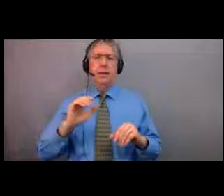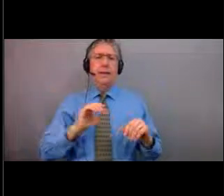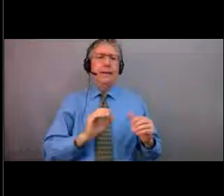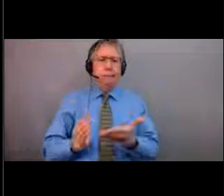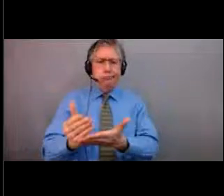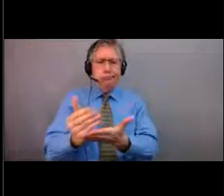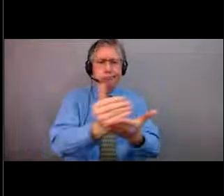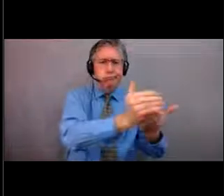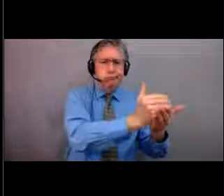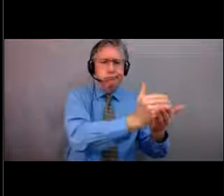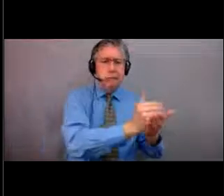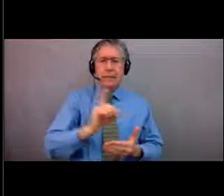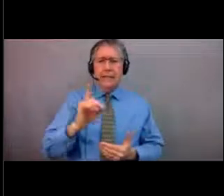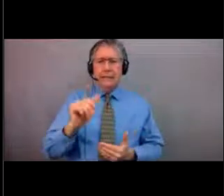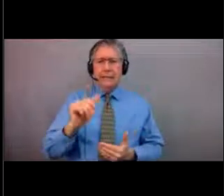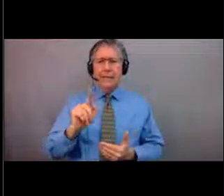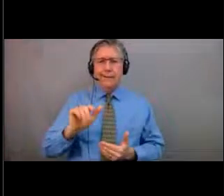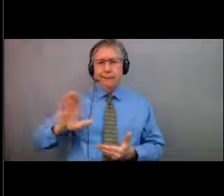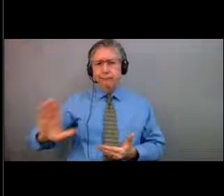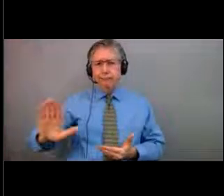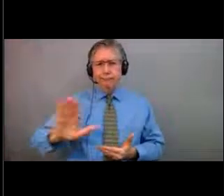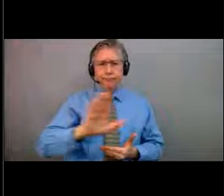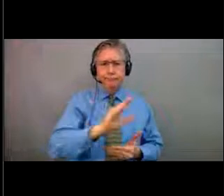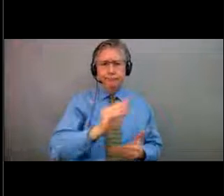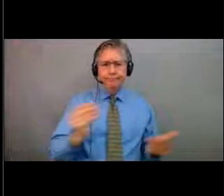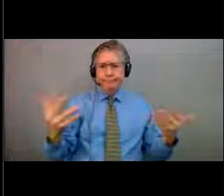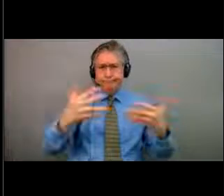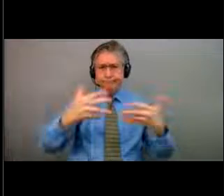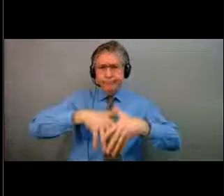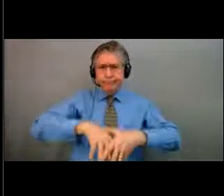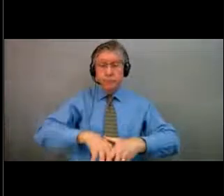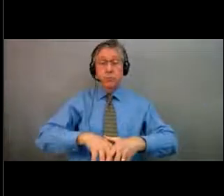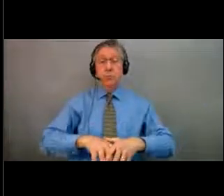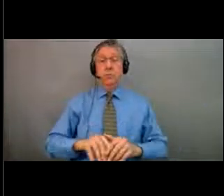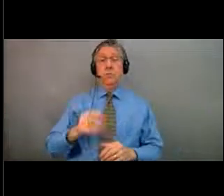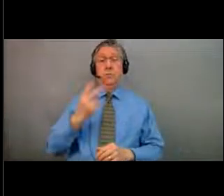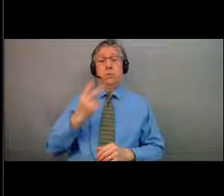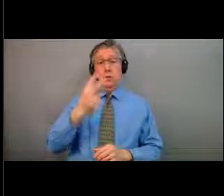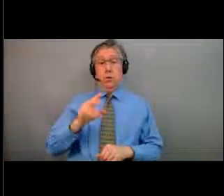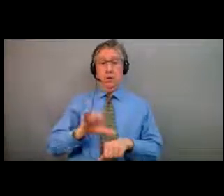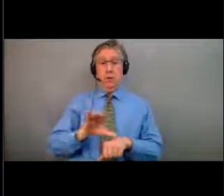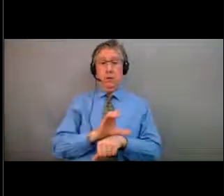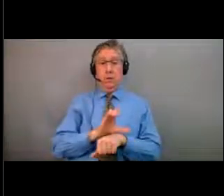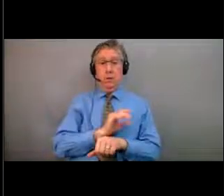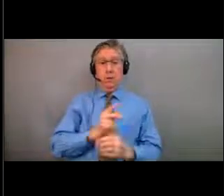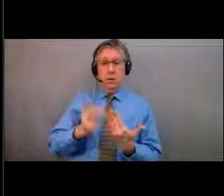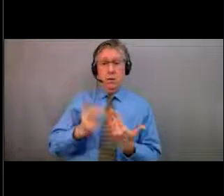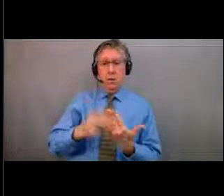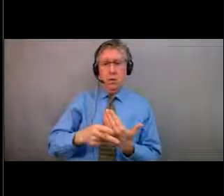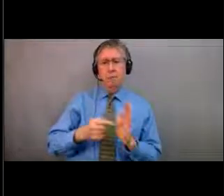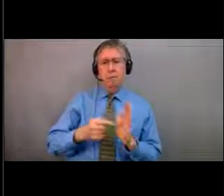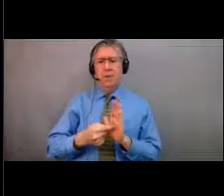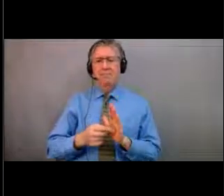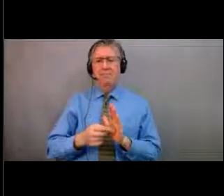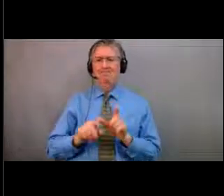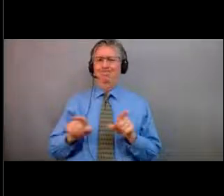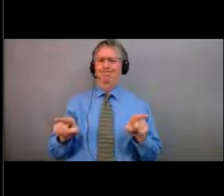their constant uptake model differed between the different models quite a bit. So